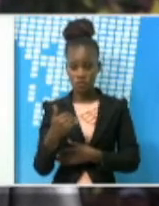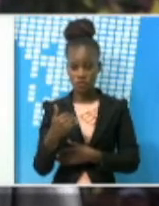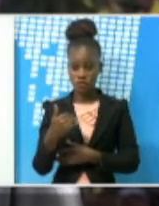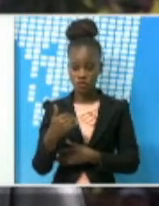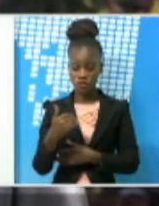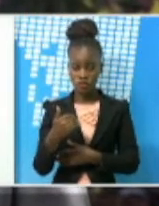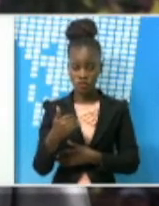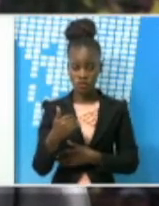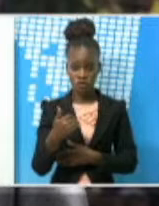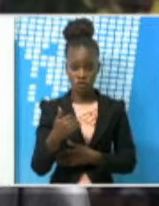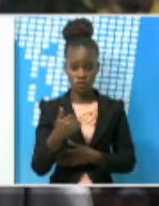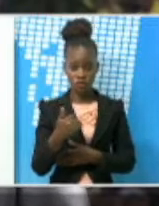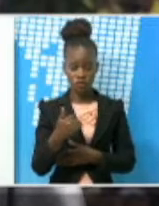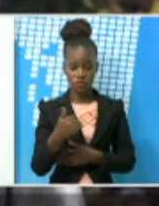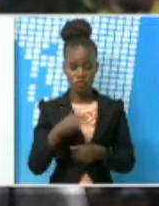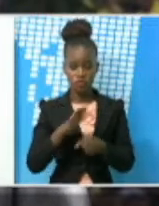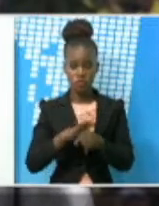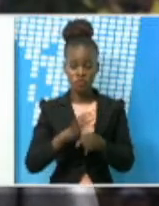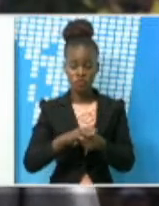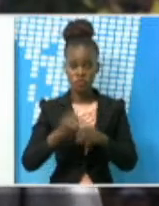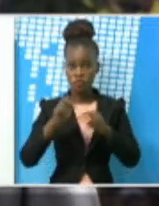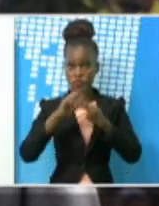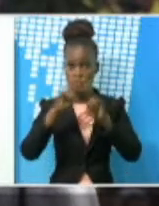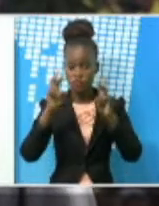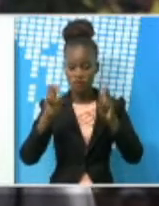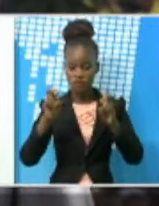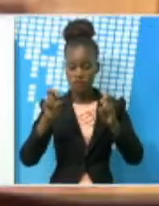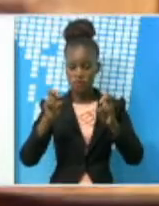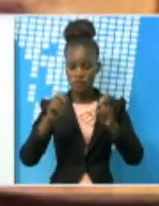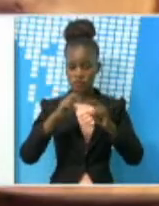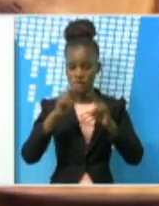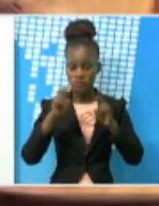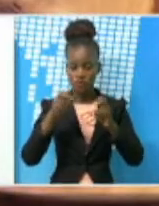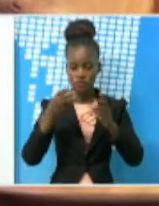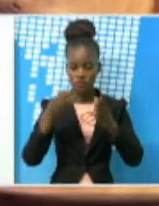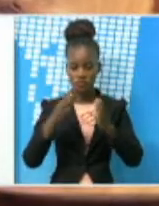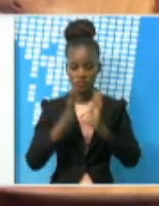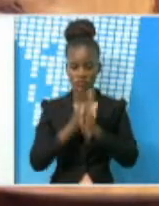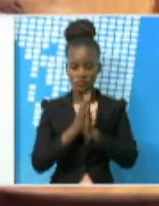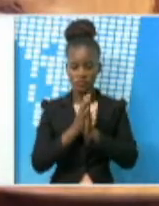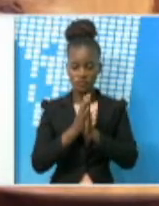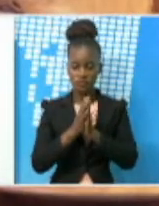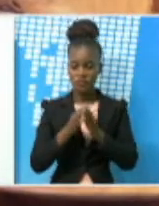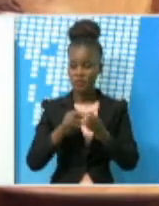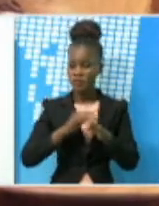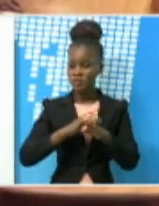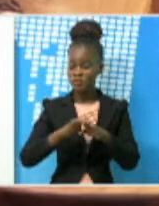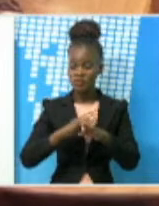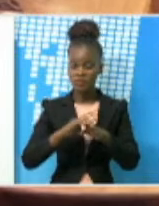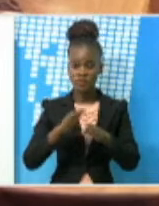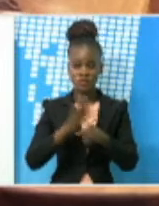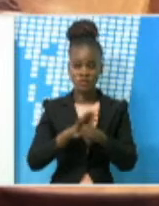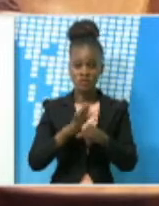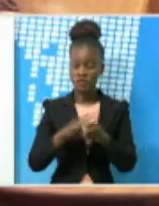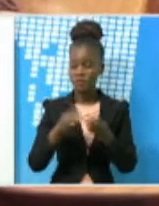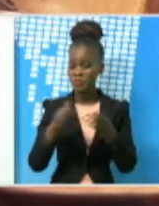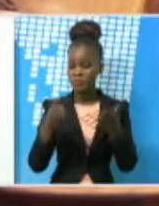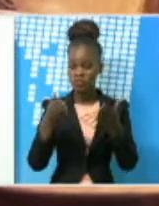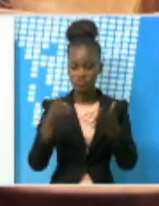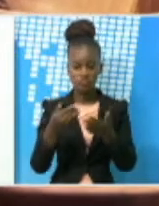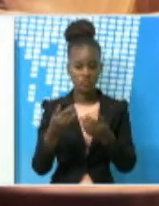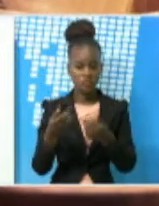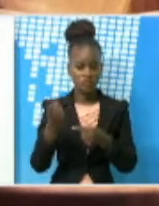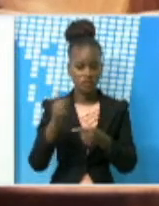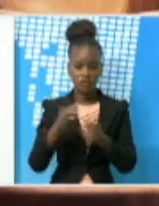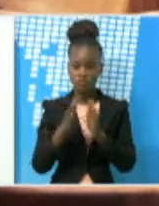a portrait of a gorilla. So that is art. More work needs to be done to promote Ugandan crafts both